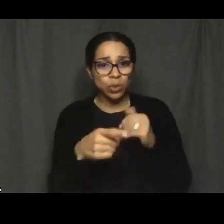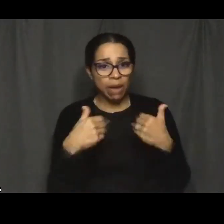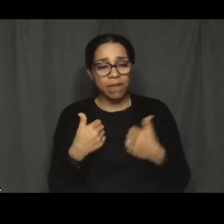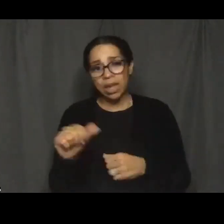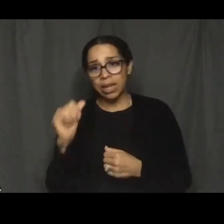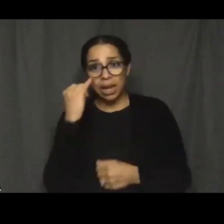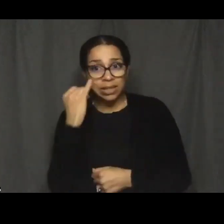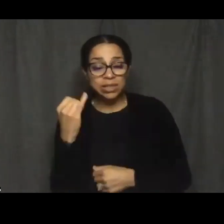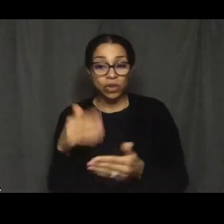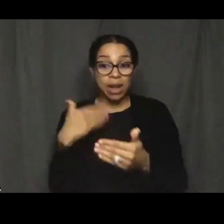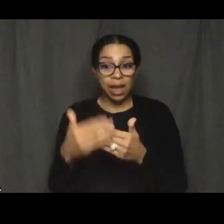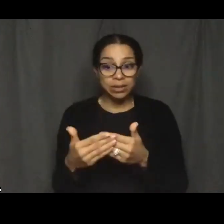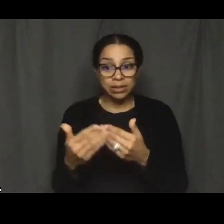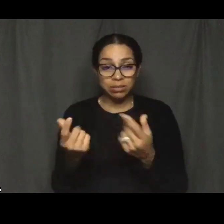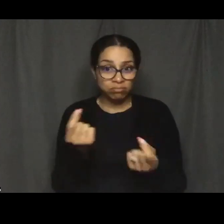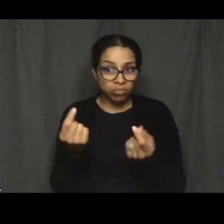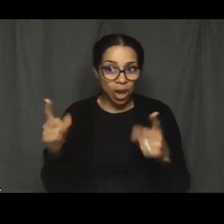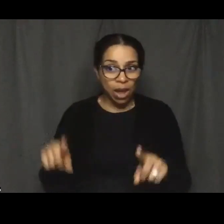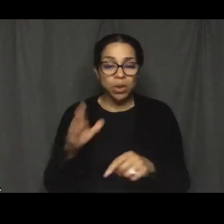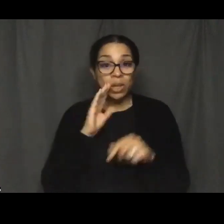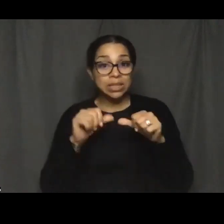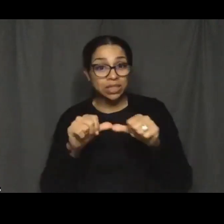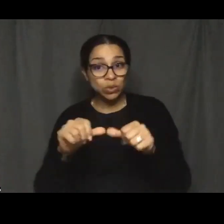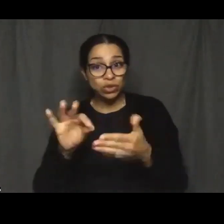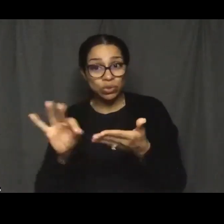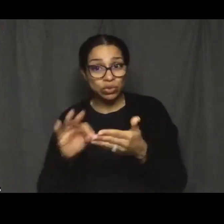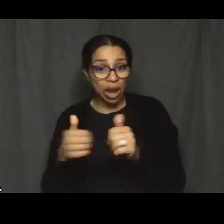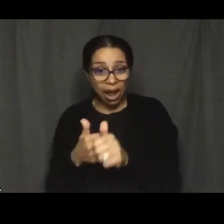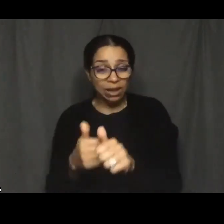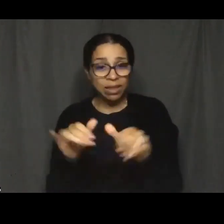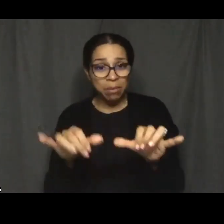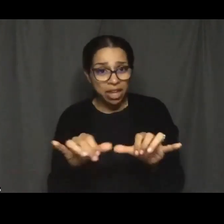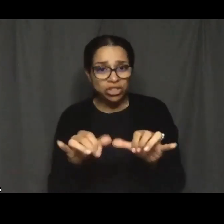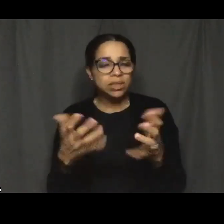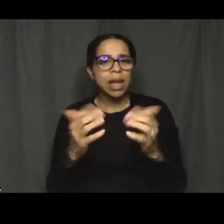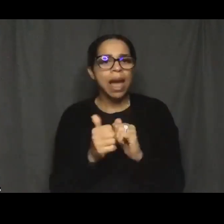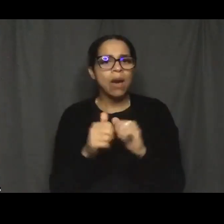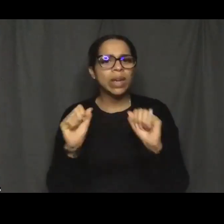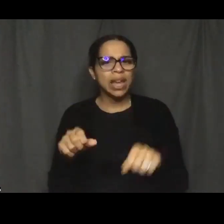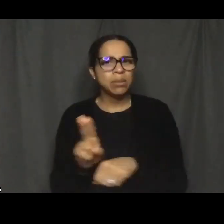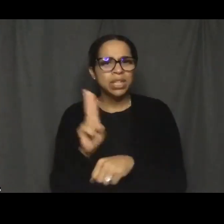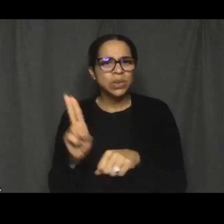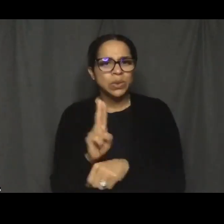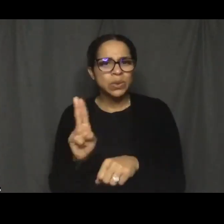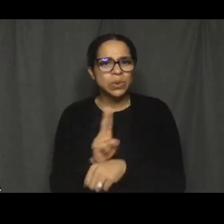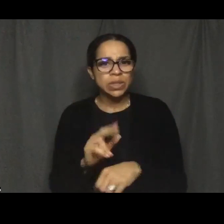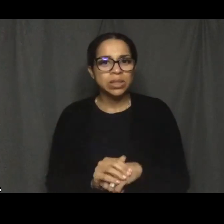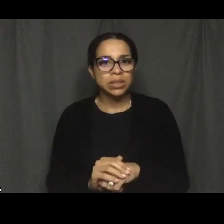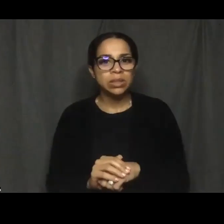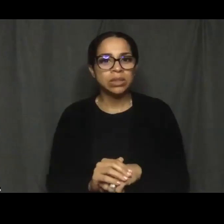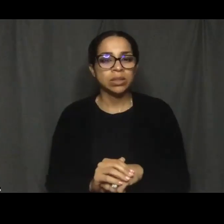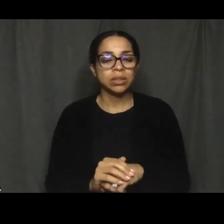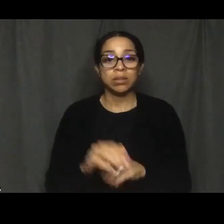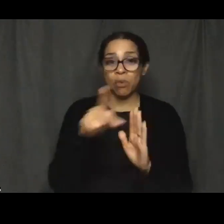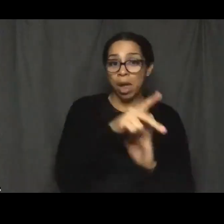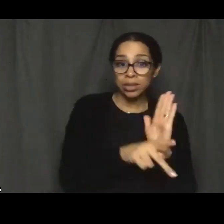we going to continue to track this metric? And how can this be used, for policy, for programming, so